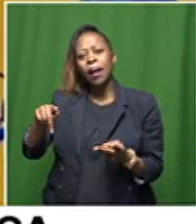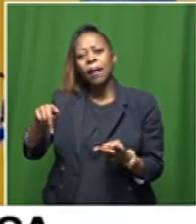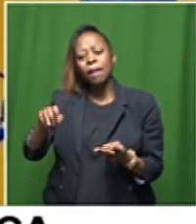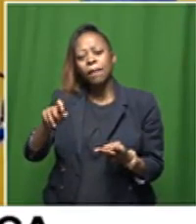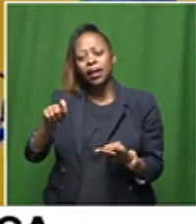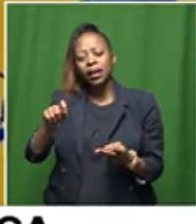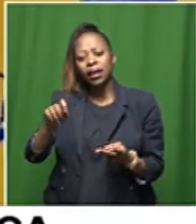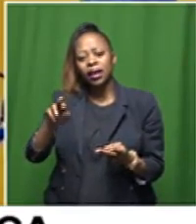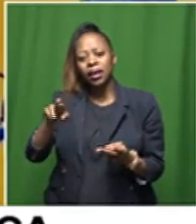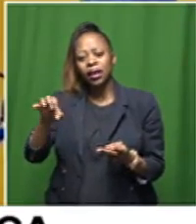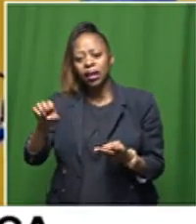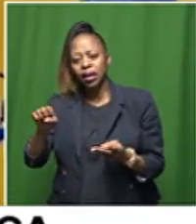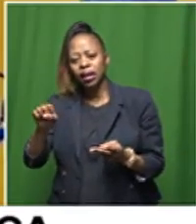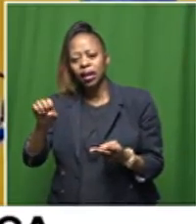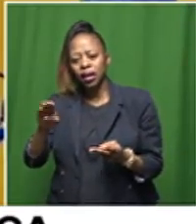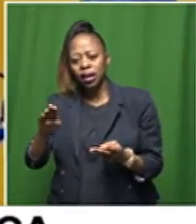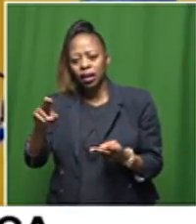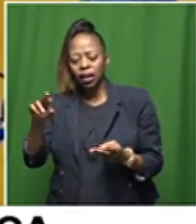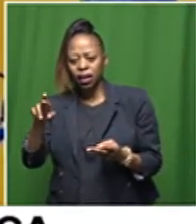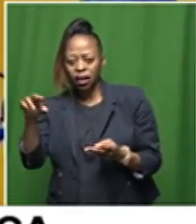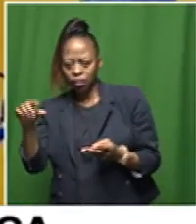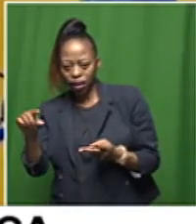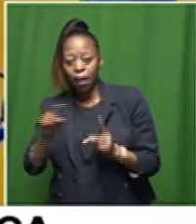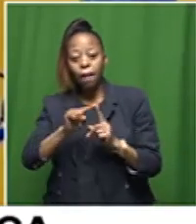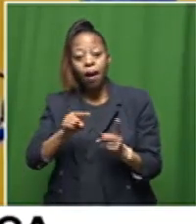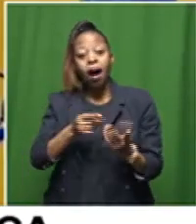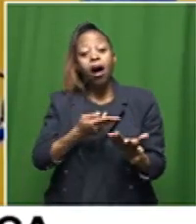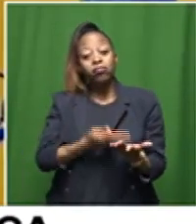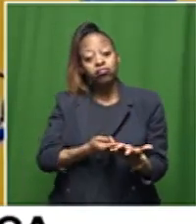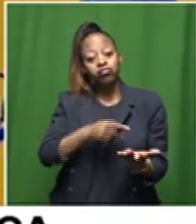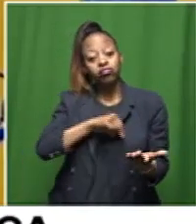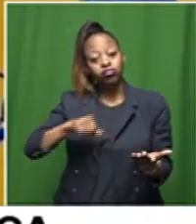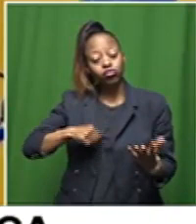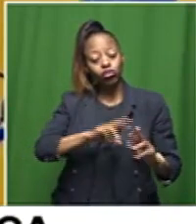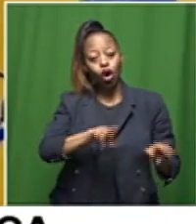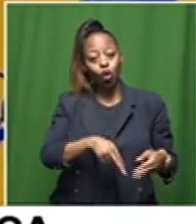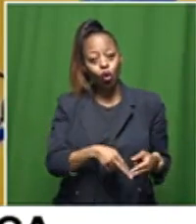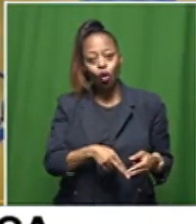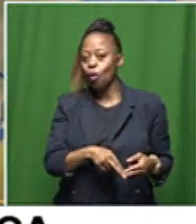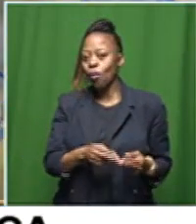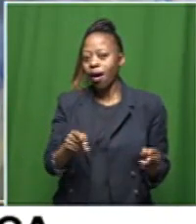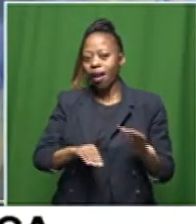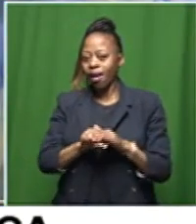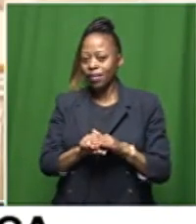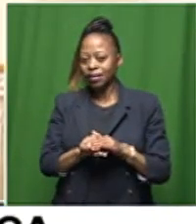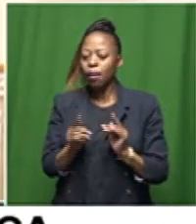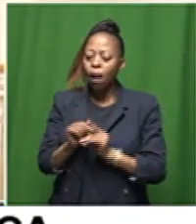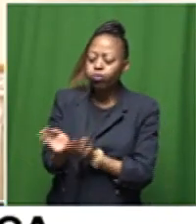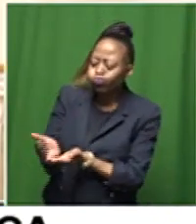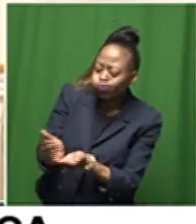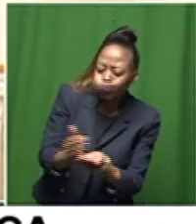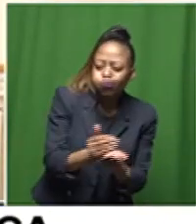tertiary hospital. They've got limited number of theaters. So we have recruited so many medical specialists,